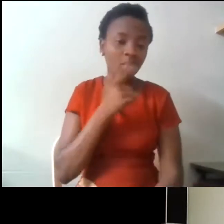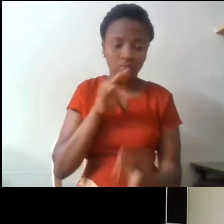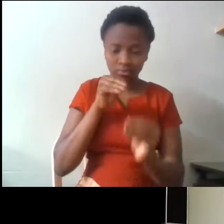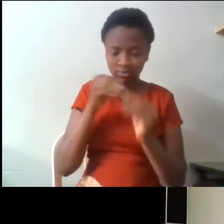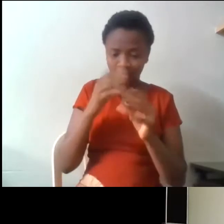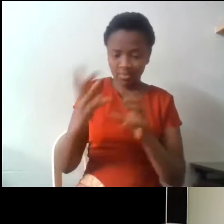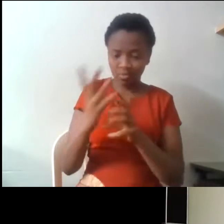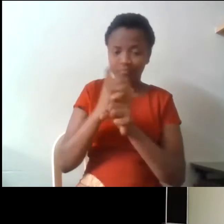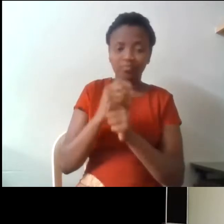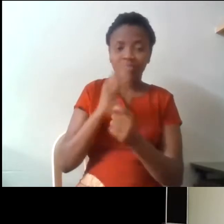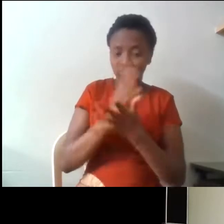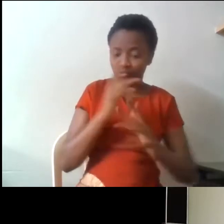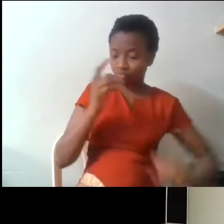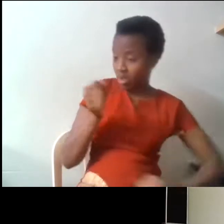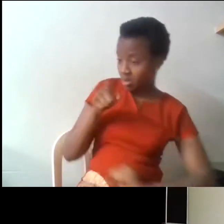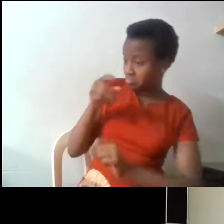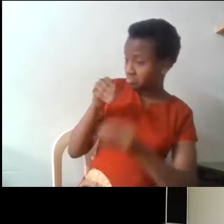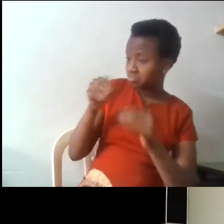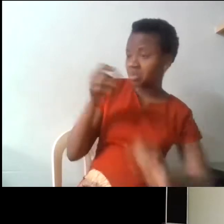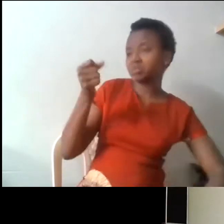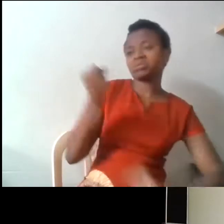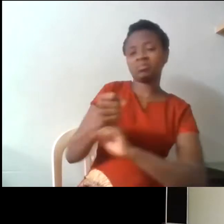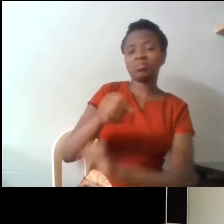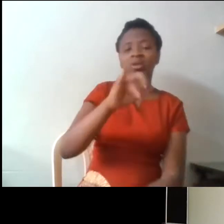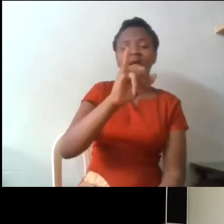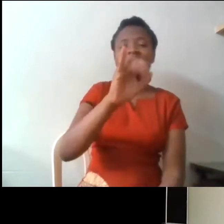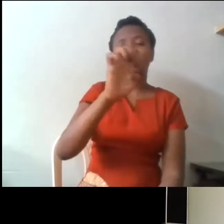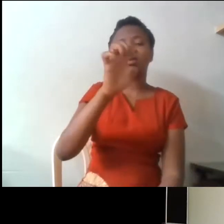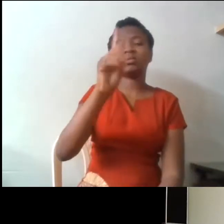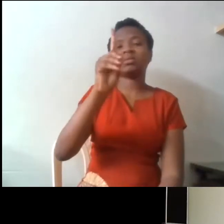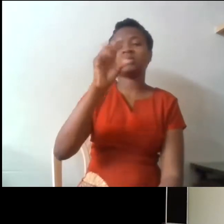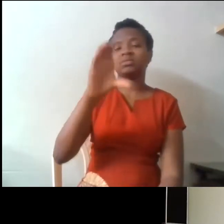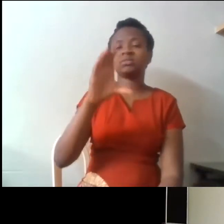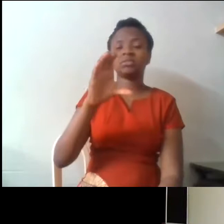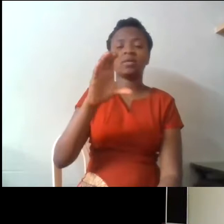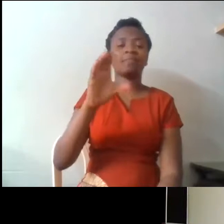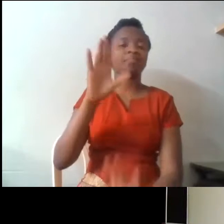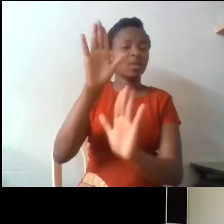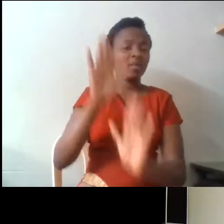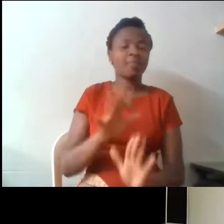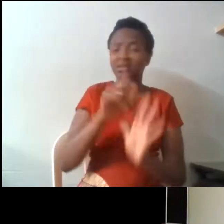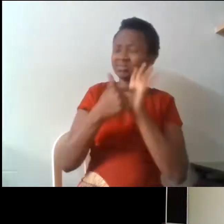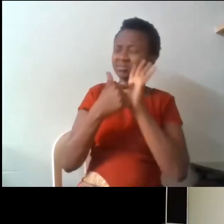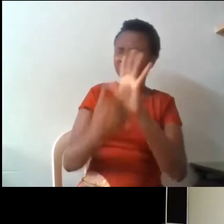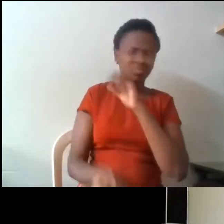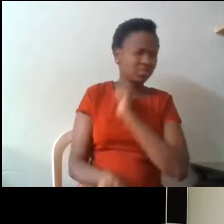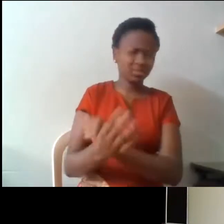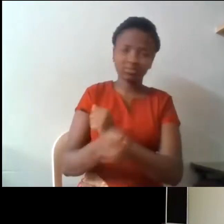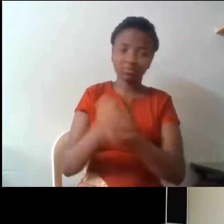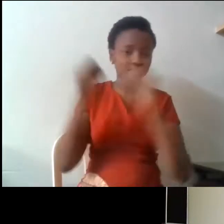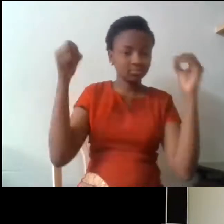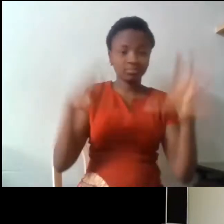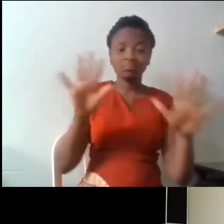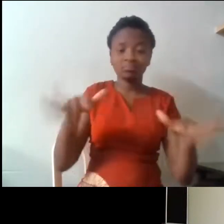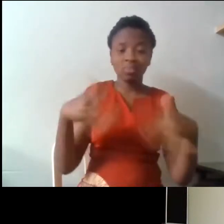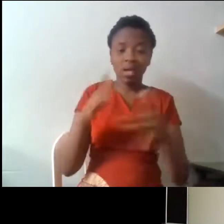supported the IDDC campaigns, which highlighted the discrimination that persons with disabilities